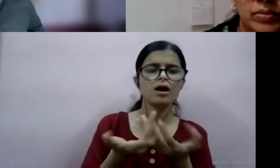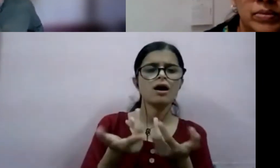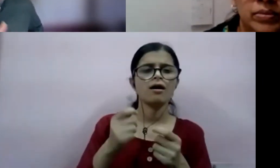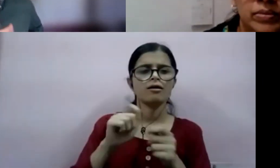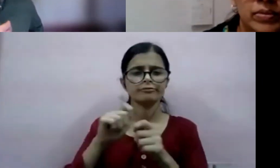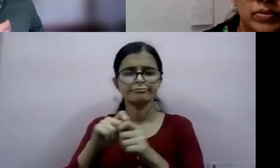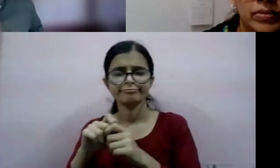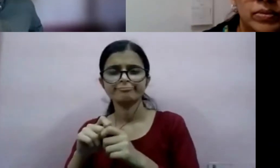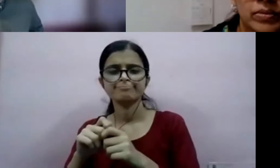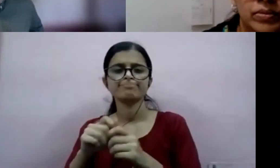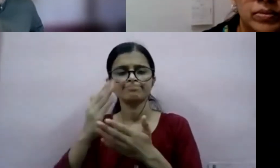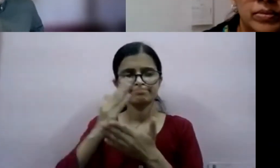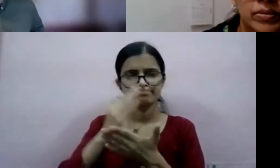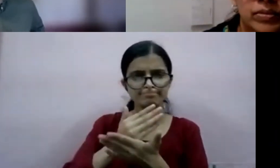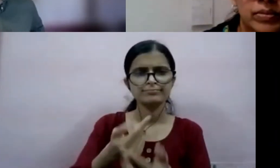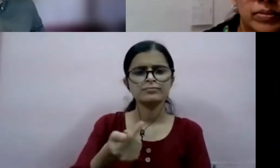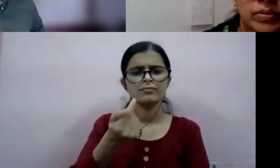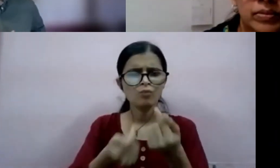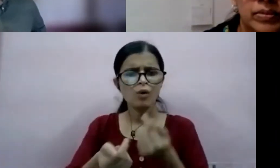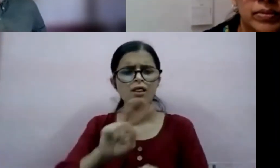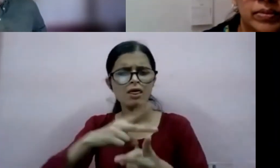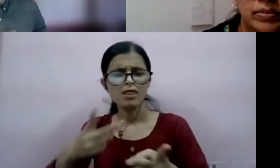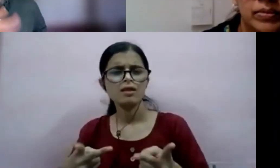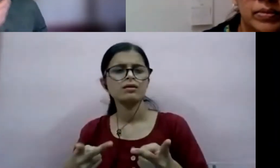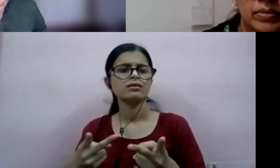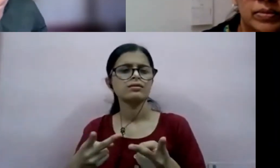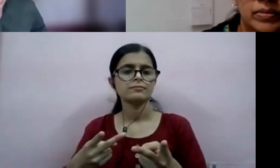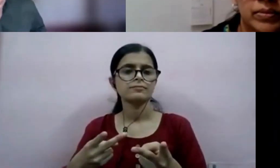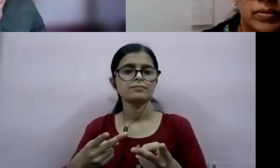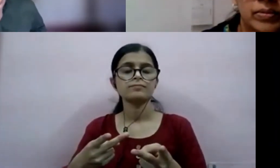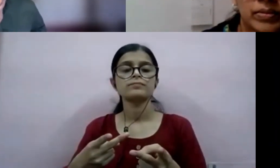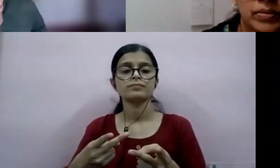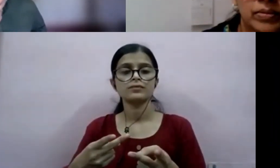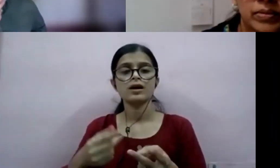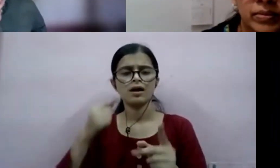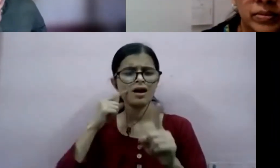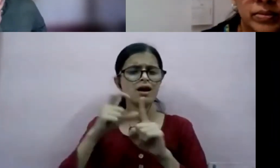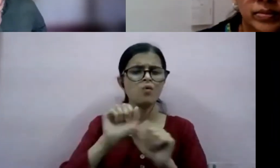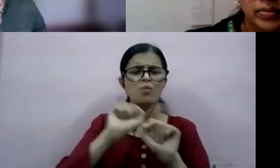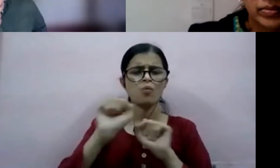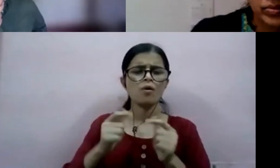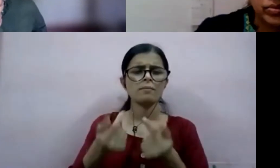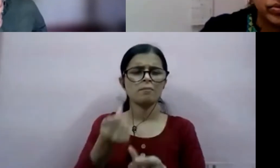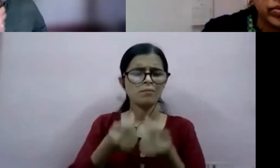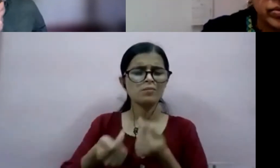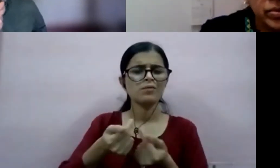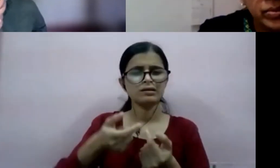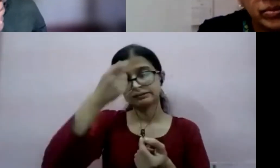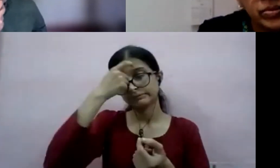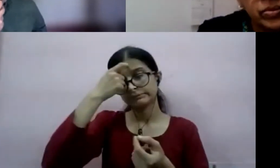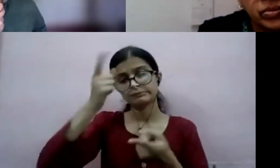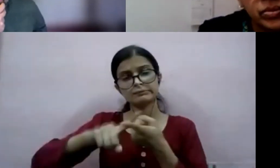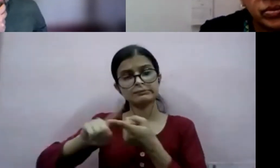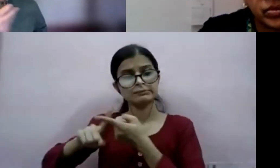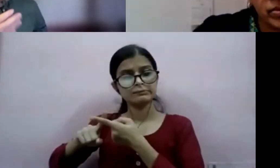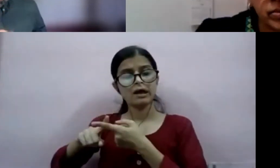politics allows populist leaders to knock identity politics, which is, I think, a problem that we're facing